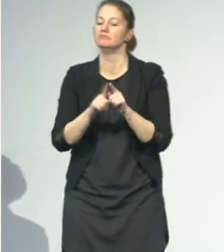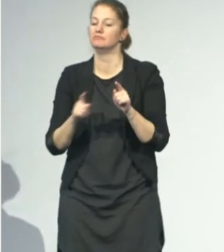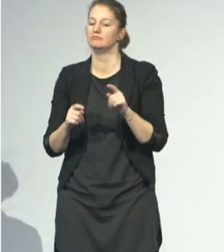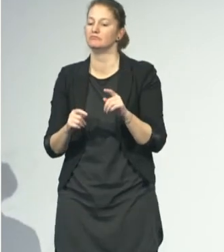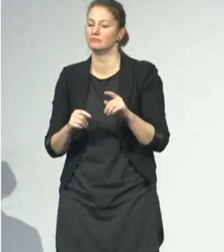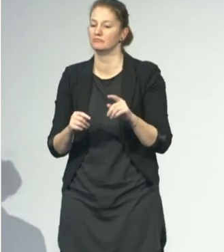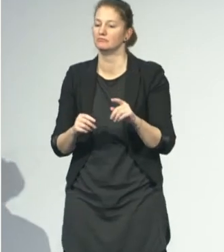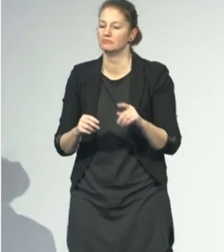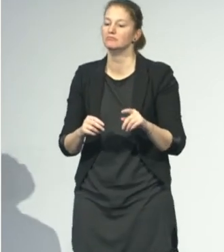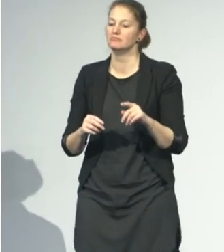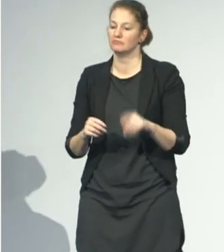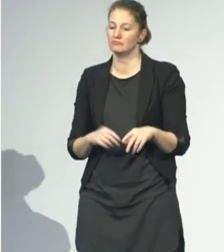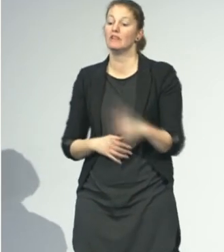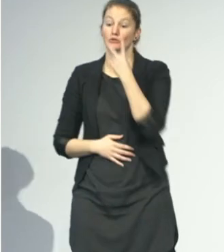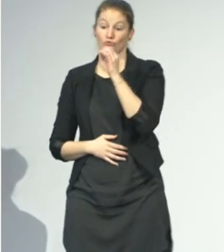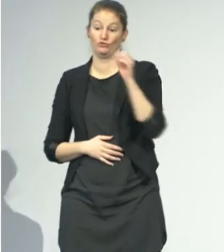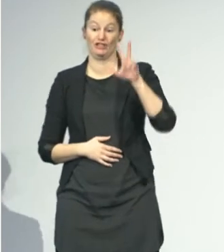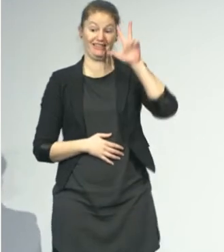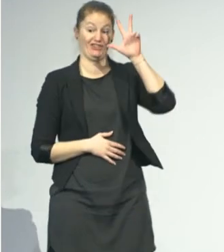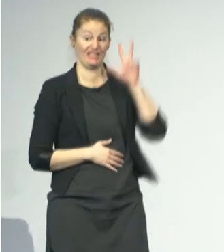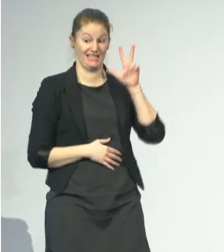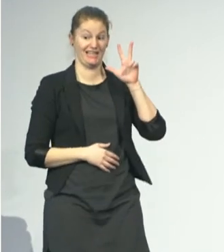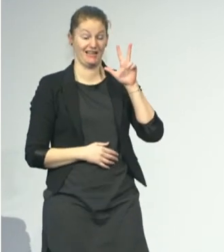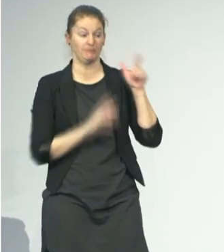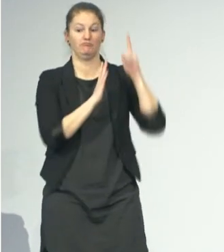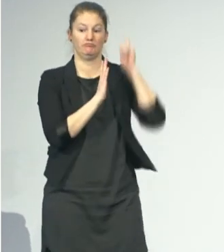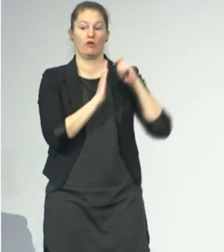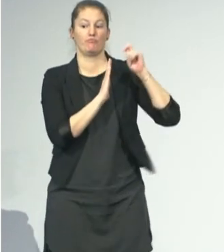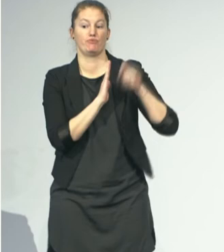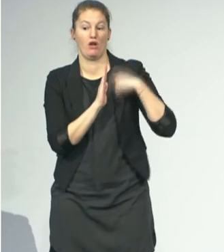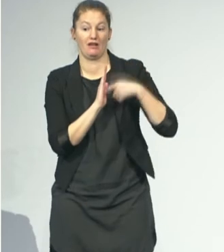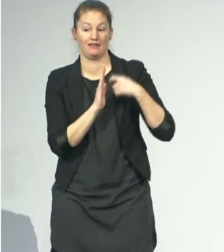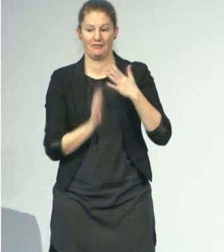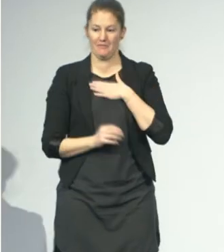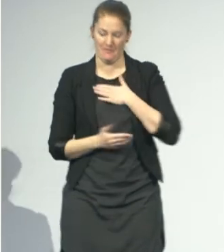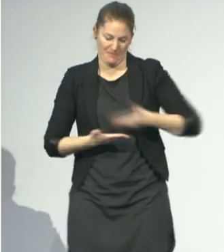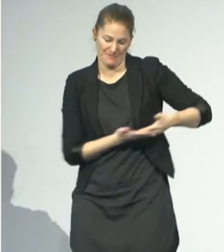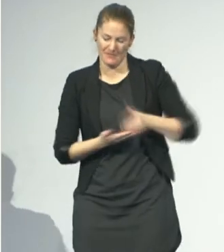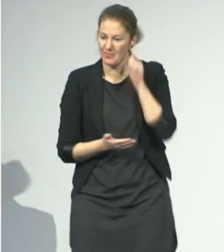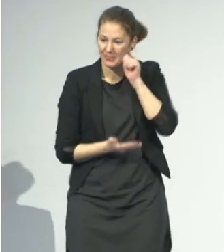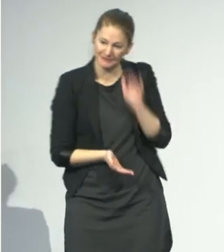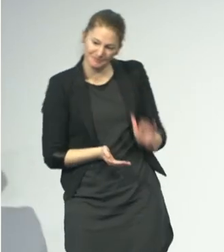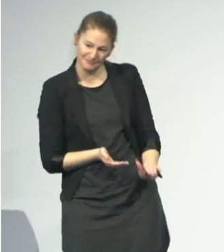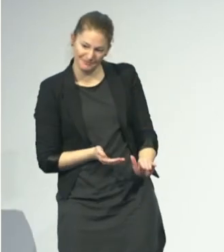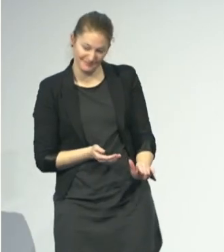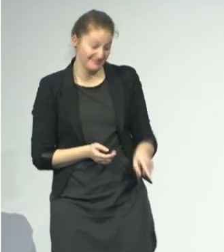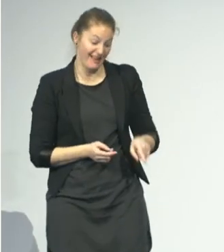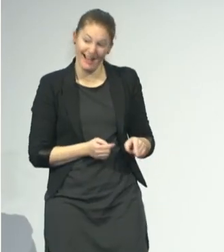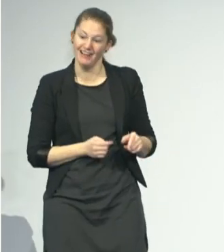a public university. Now she's very famous actress in Brazil, is very famous. And she,